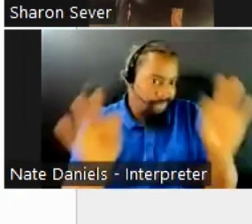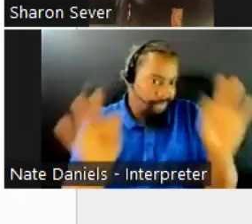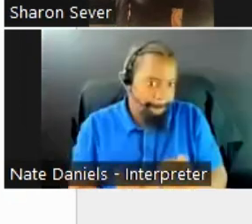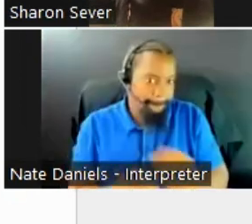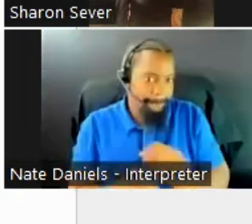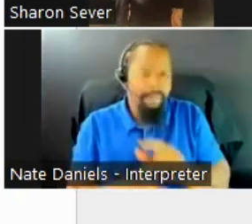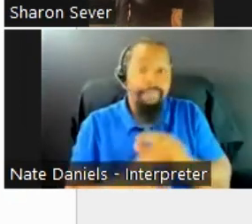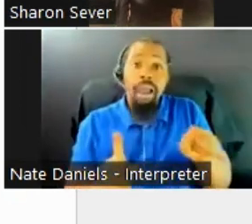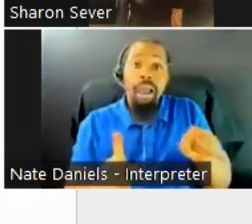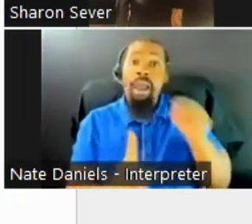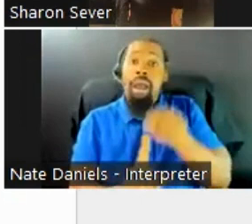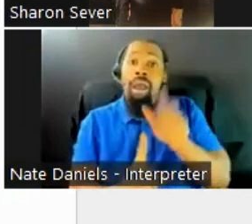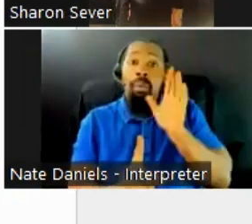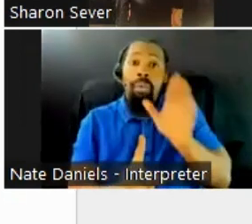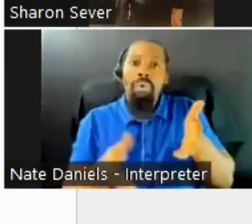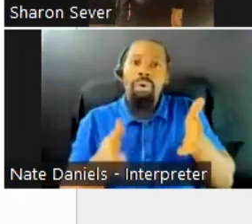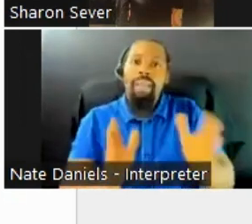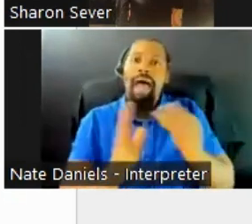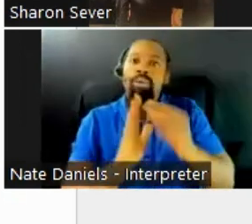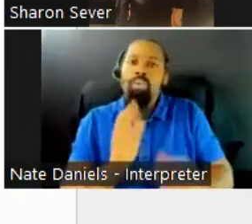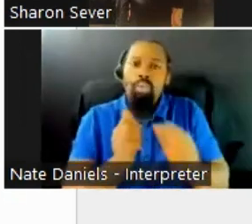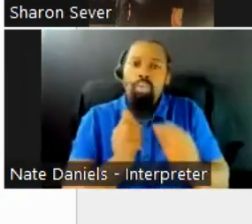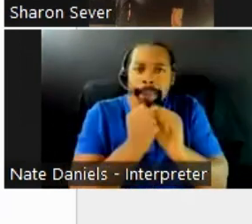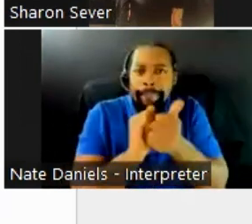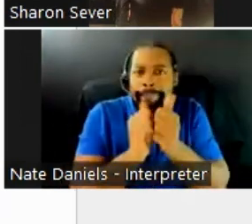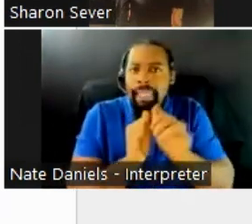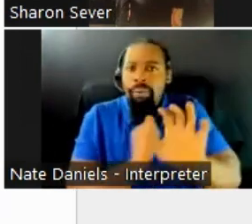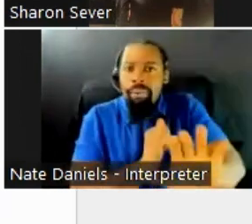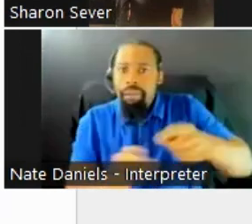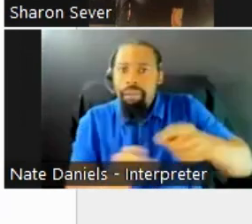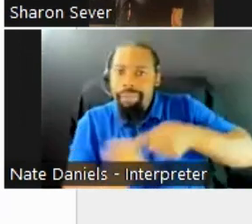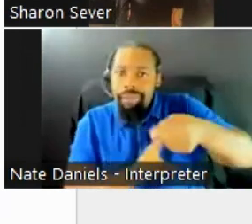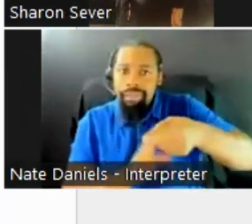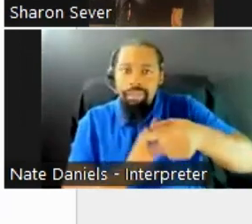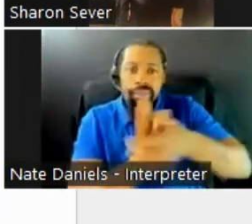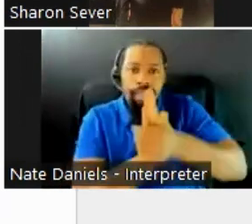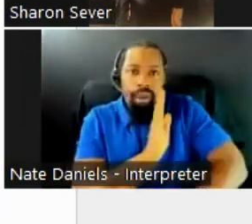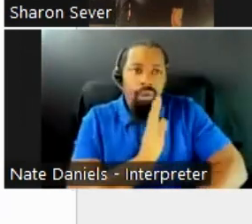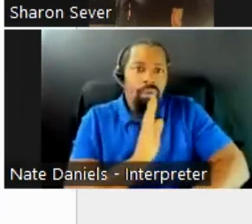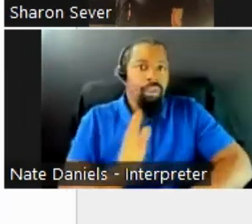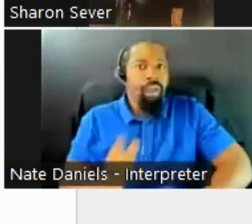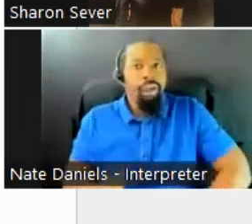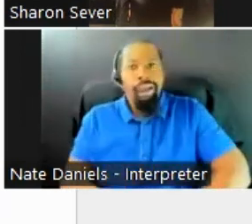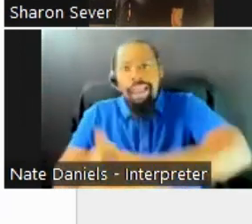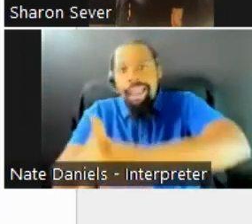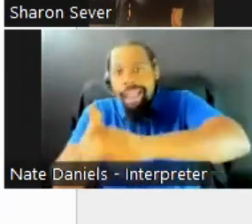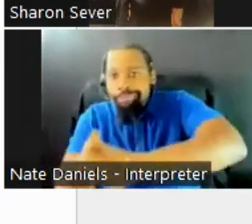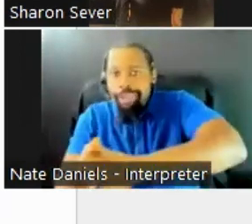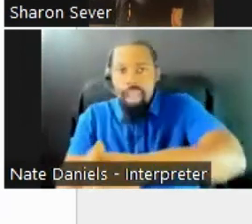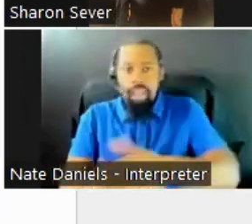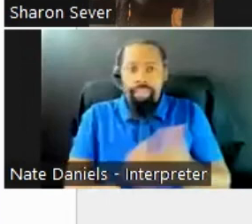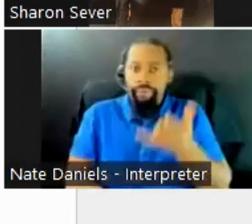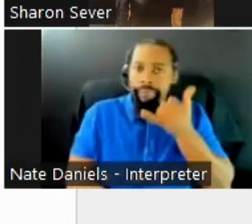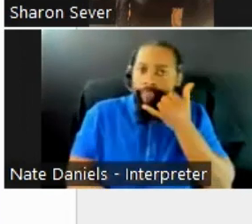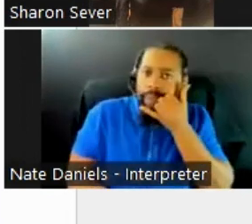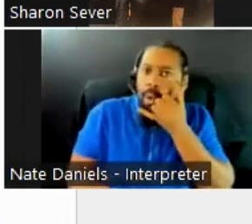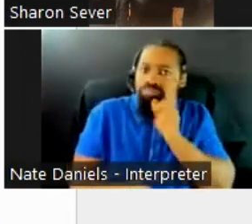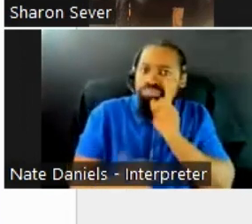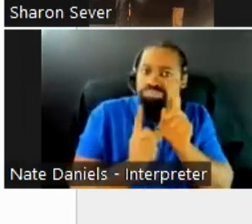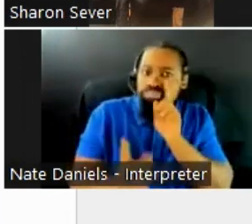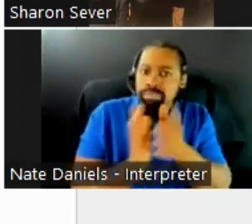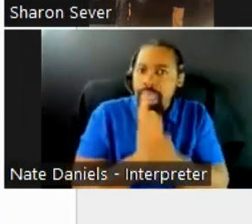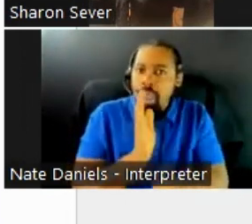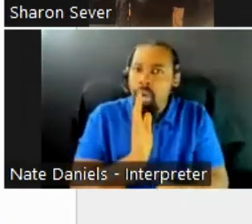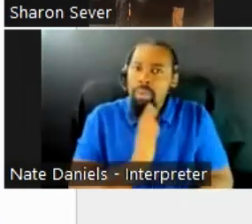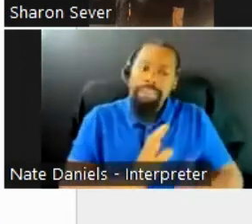skills, showing us their handshake, their phone skills, their email writing in a national competition. And